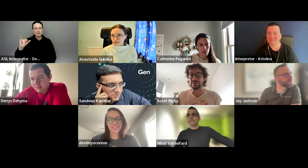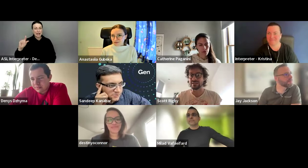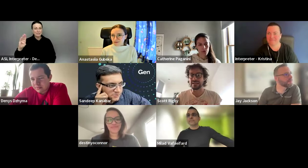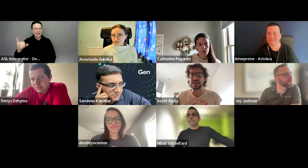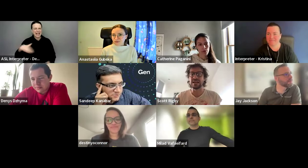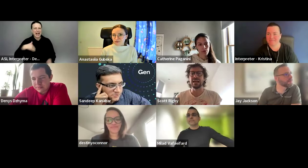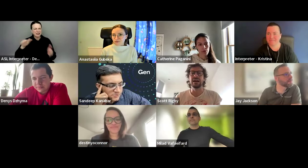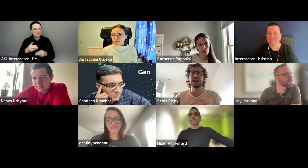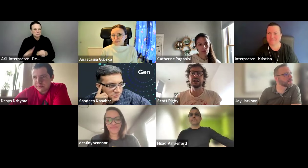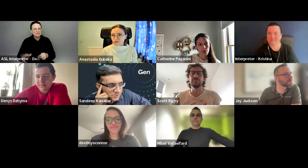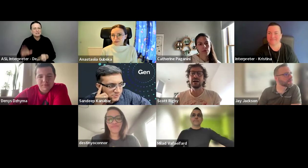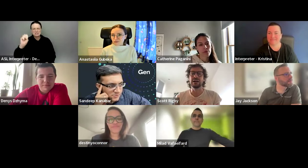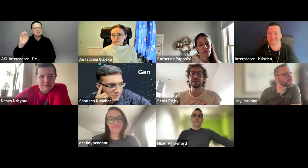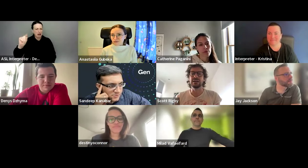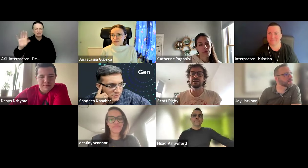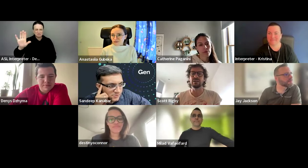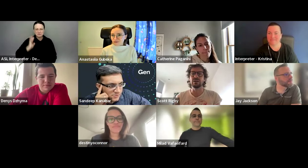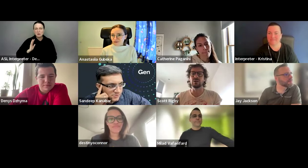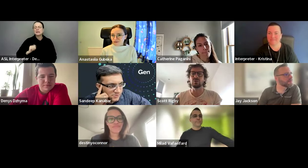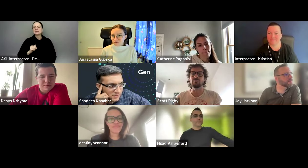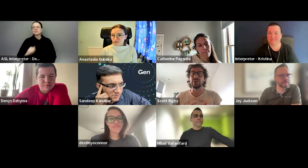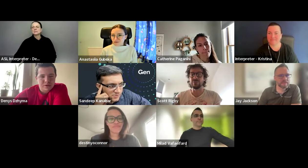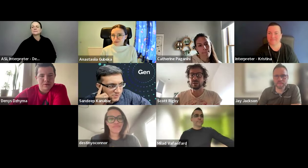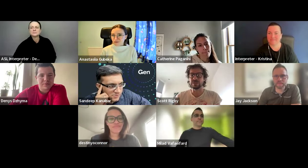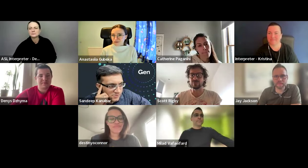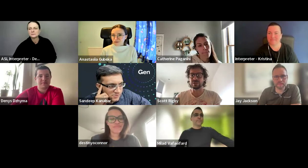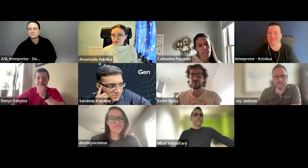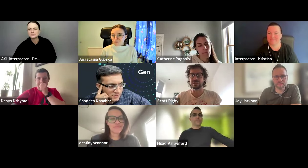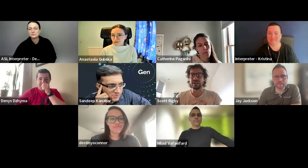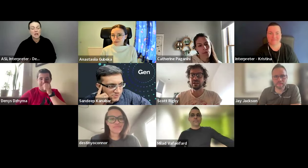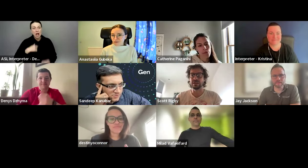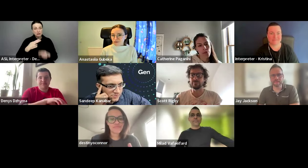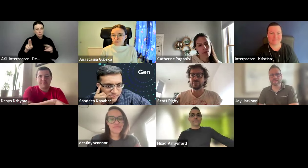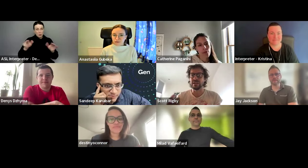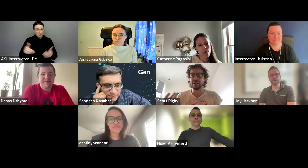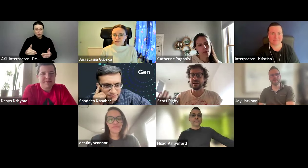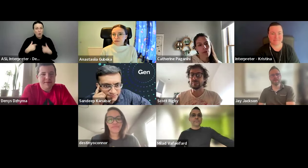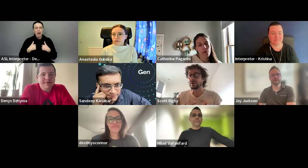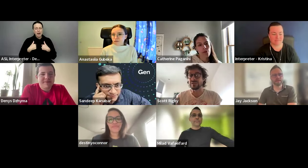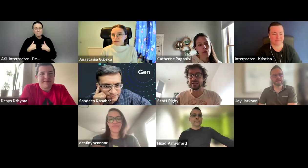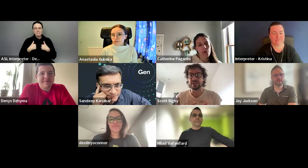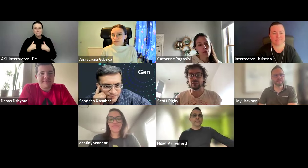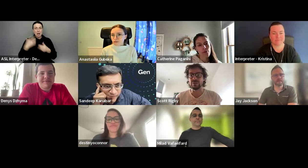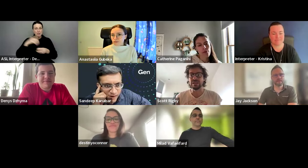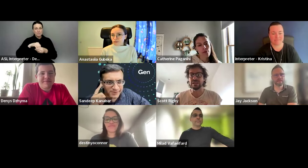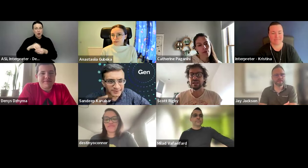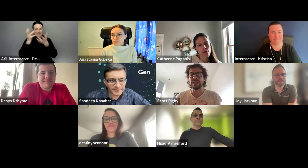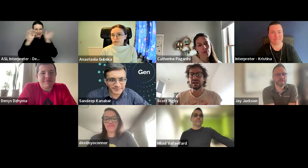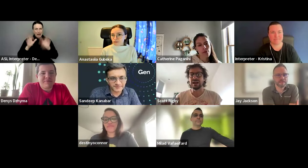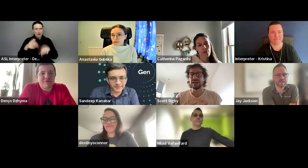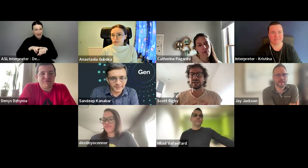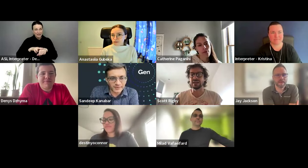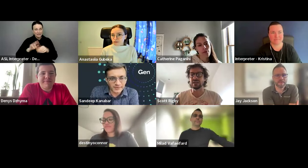myself briefly as Scott. I by way of quick introduction, I'm part of the Cloud Native